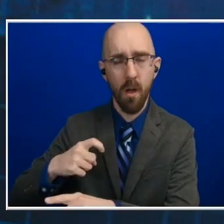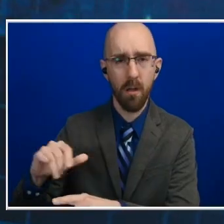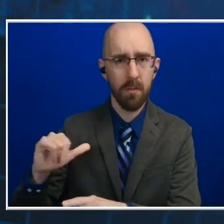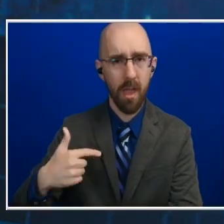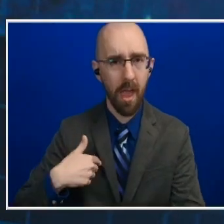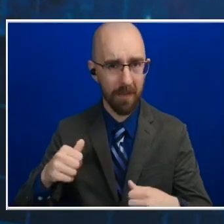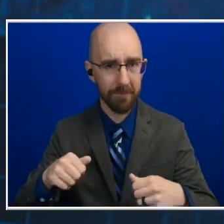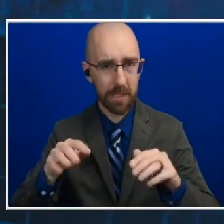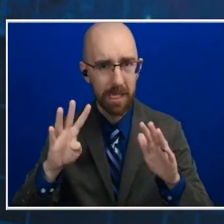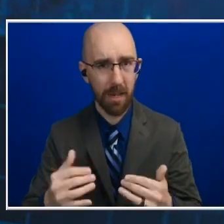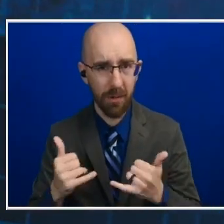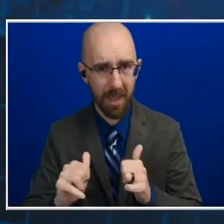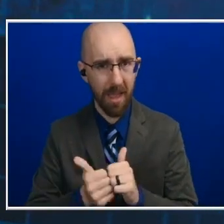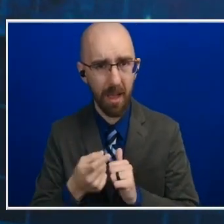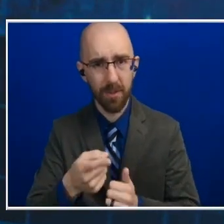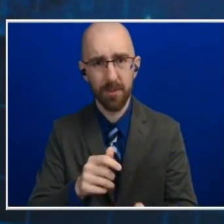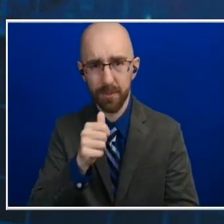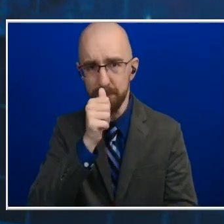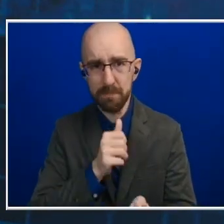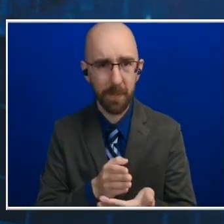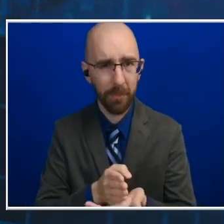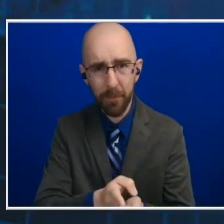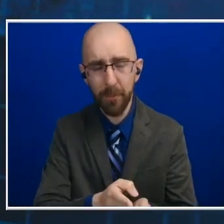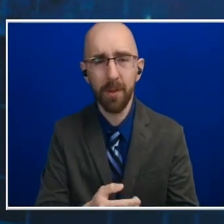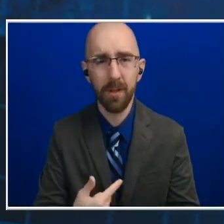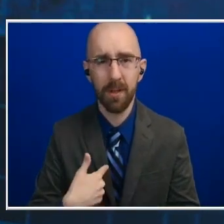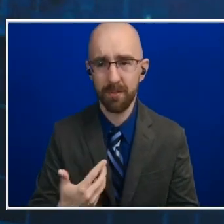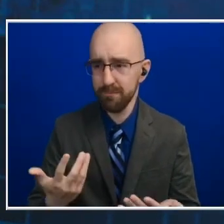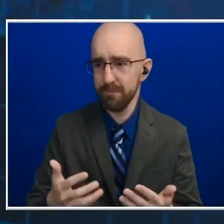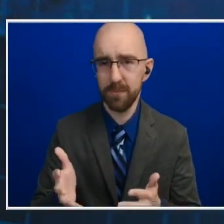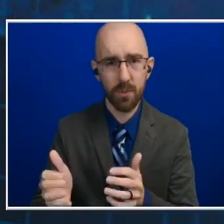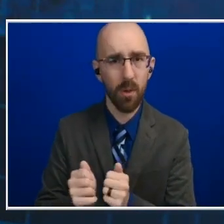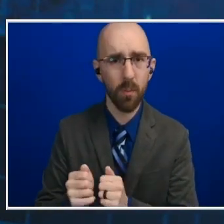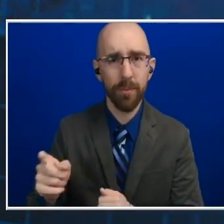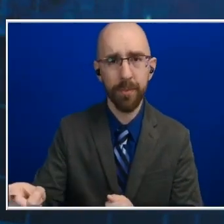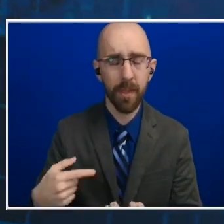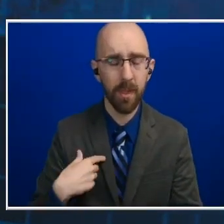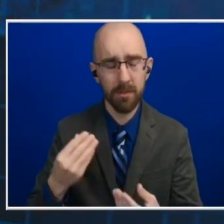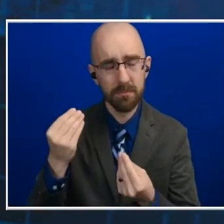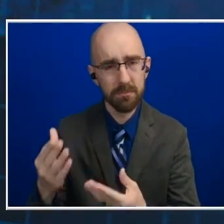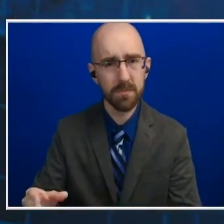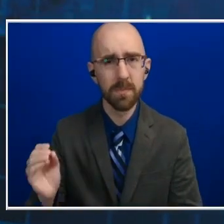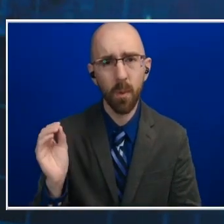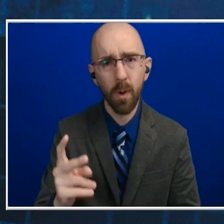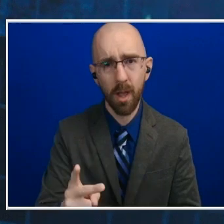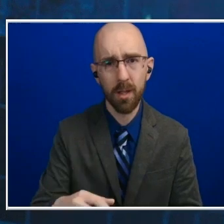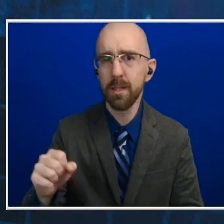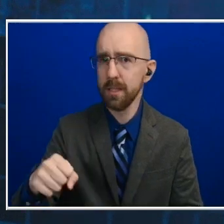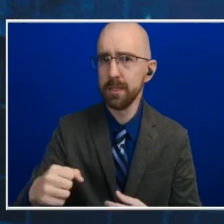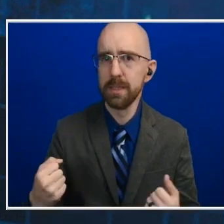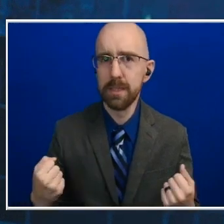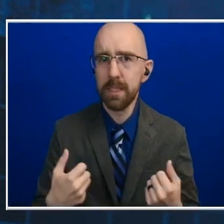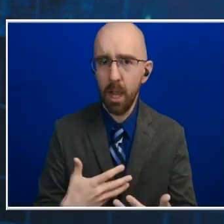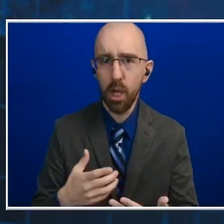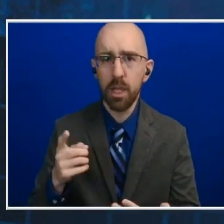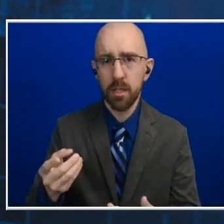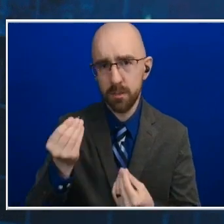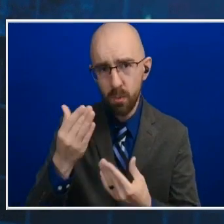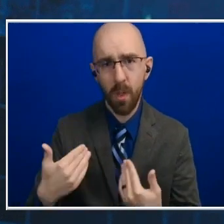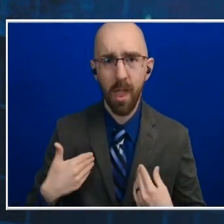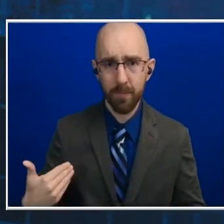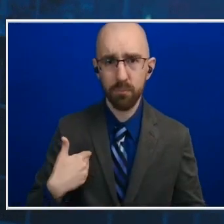you get through it? And I just had to kind of just talk to him and just be like, hey, it's okay. Yes, it's a scary thing. You got told you have breast cancer. You're a